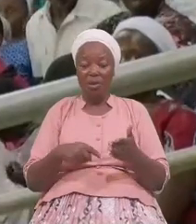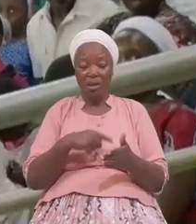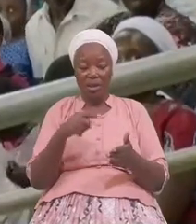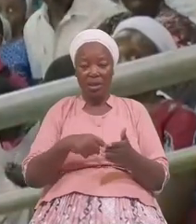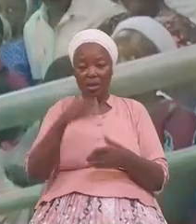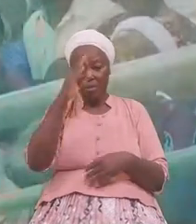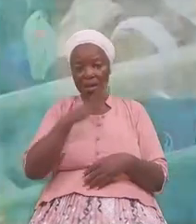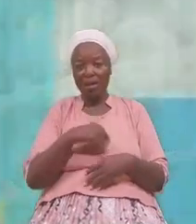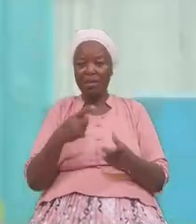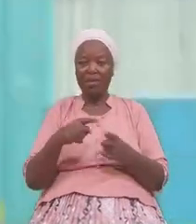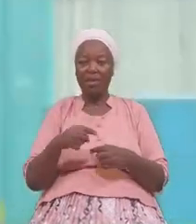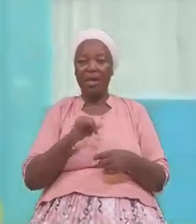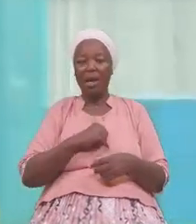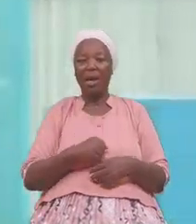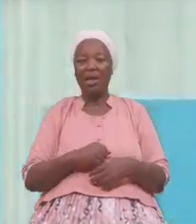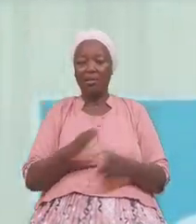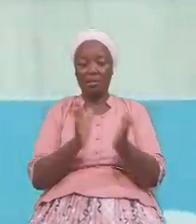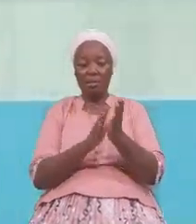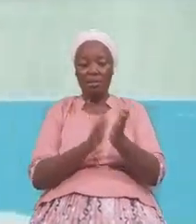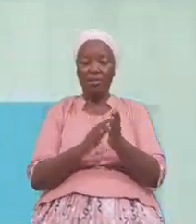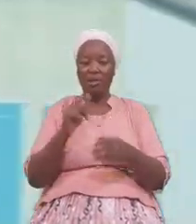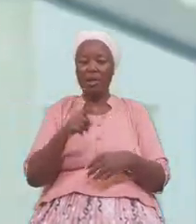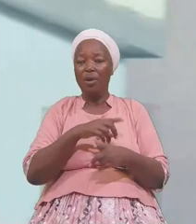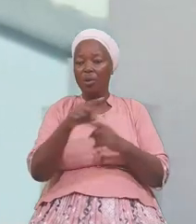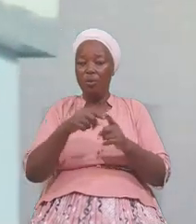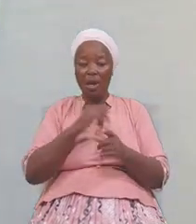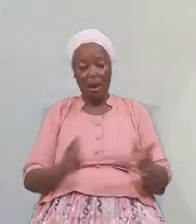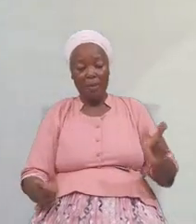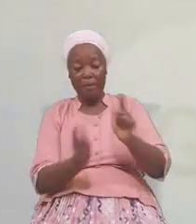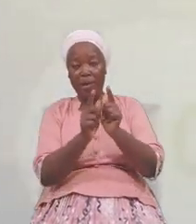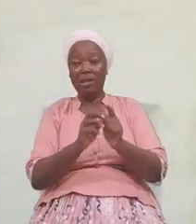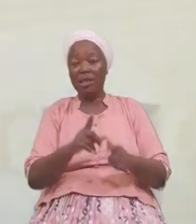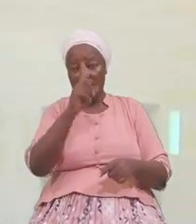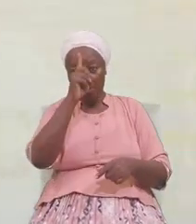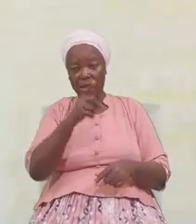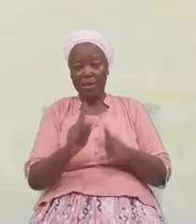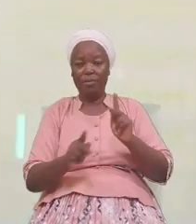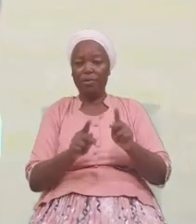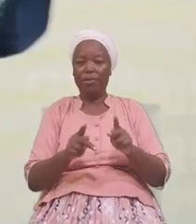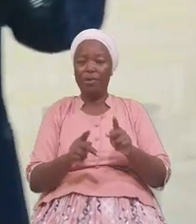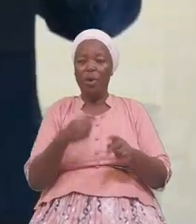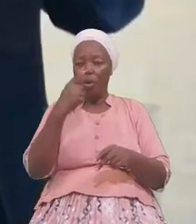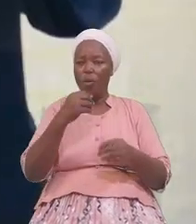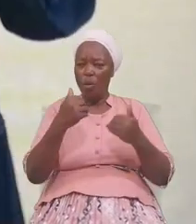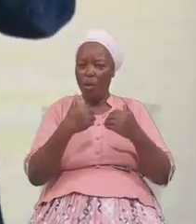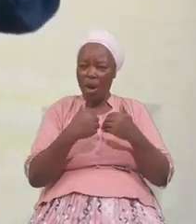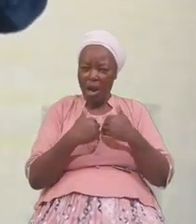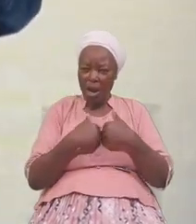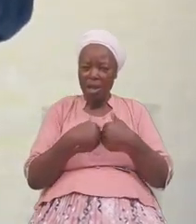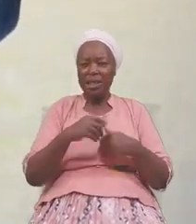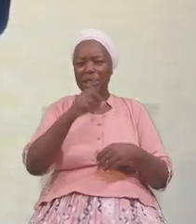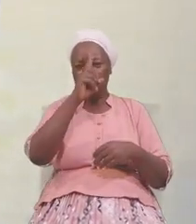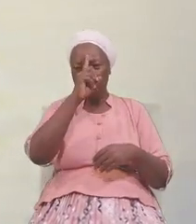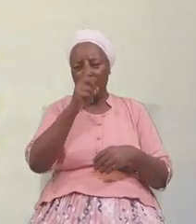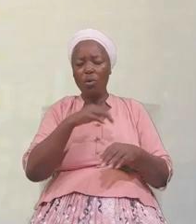hat for them. When I meet intelligent people who act